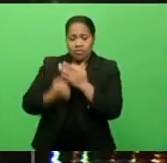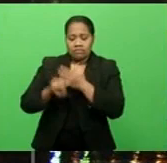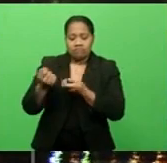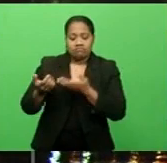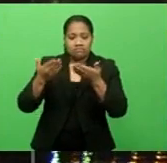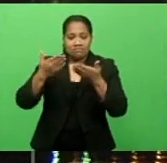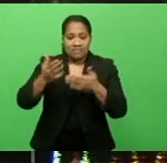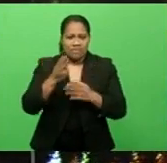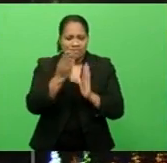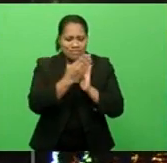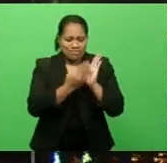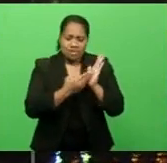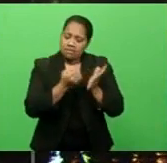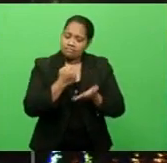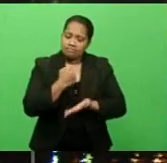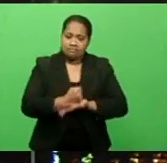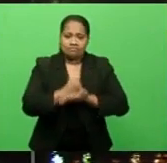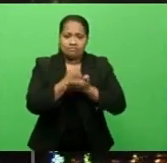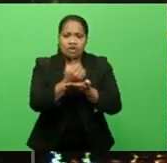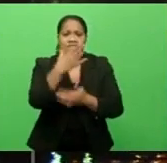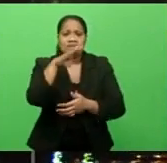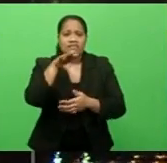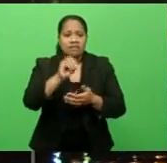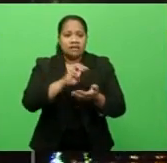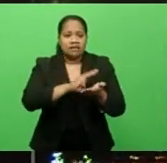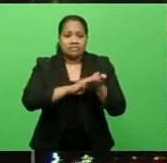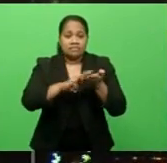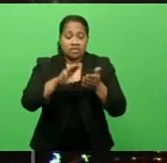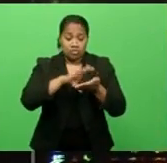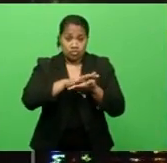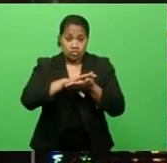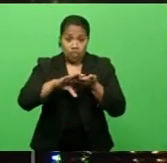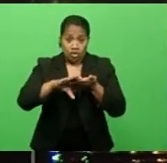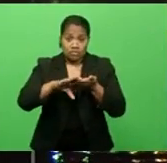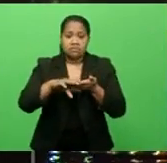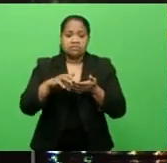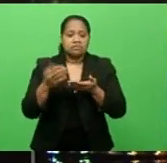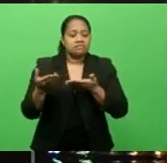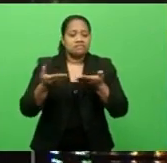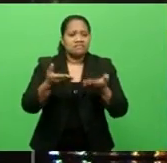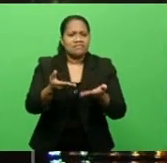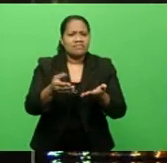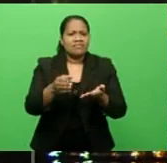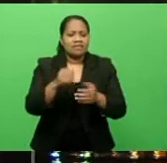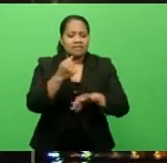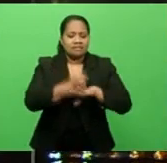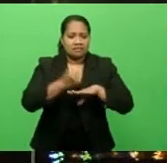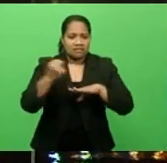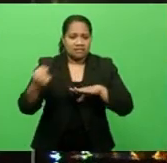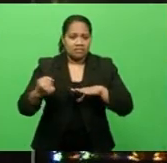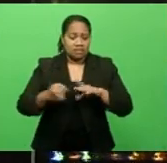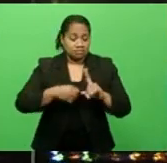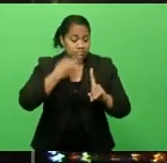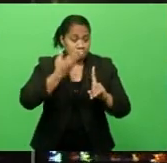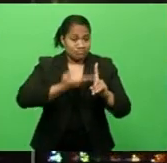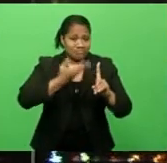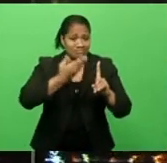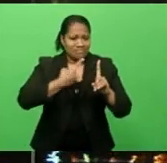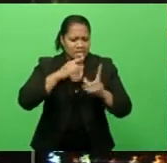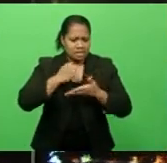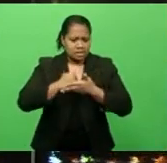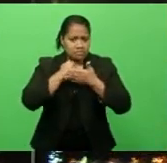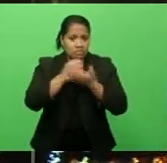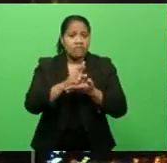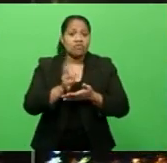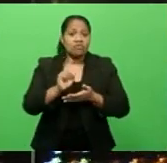of $50 million to the government. EU Ambassador to the Pacific, Sujiro Sim, says the support focuses on enhancing